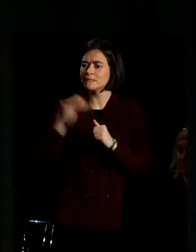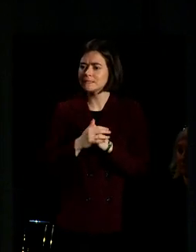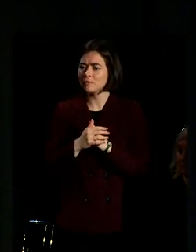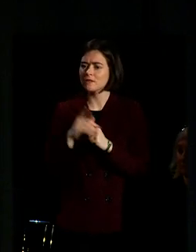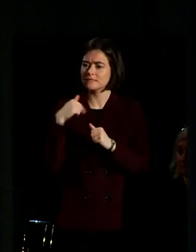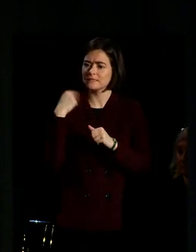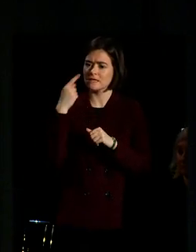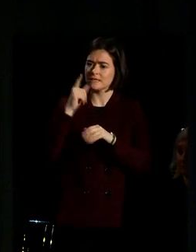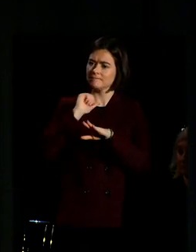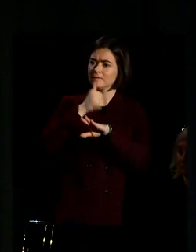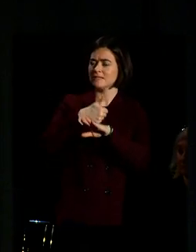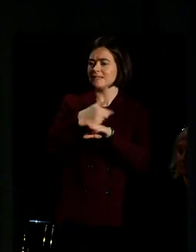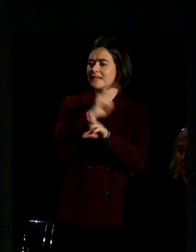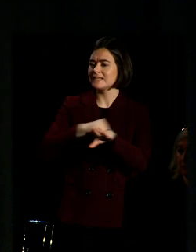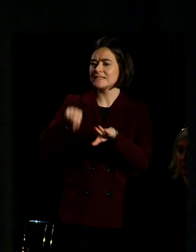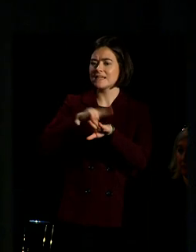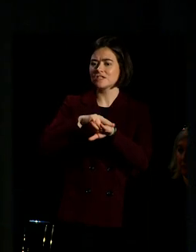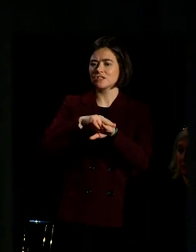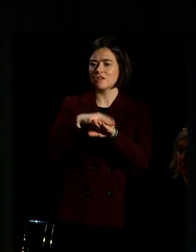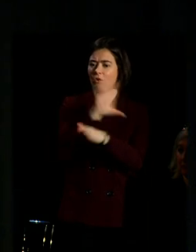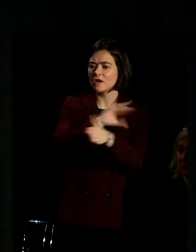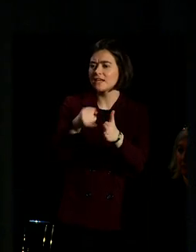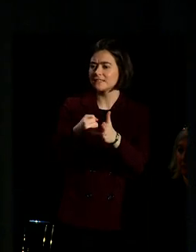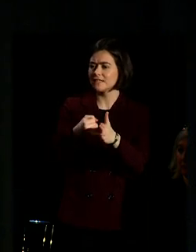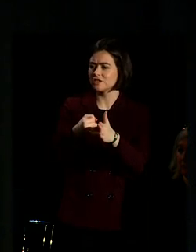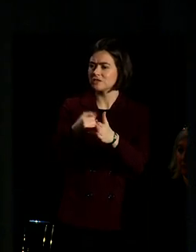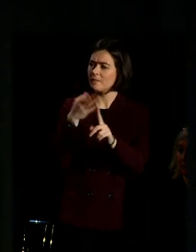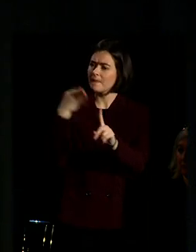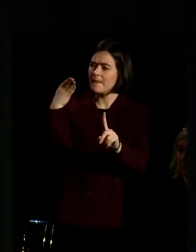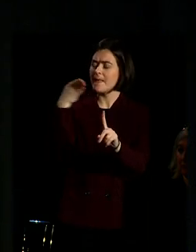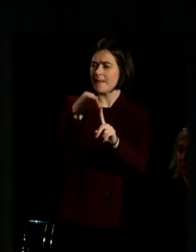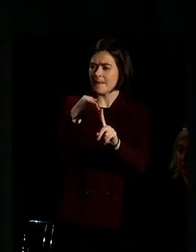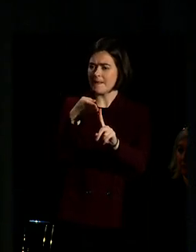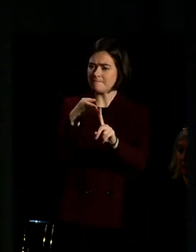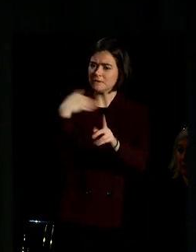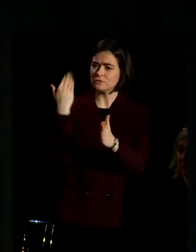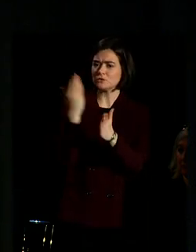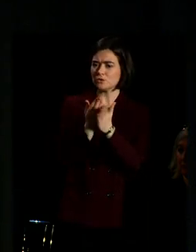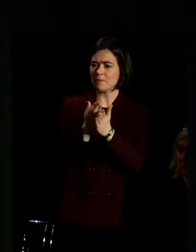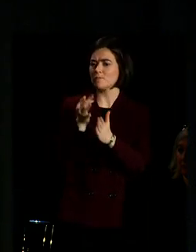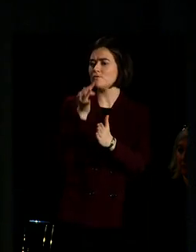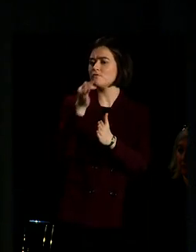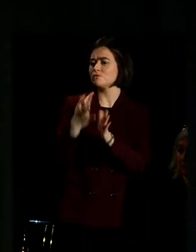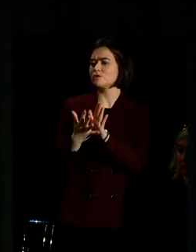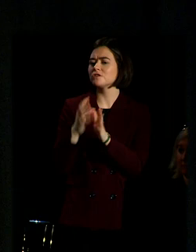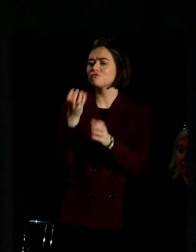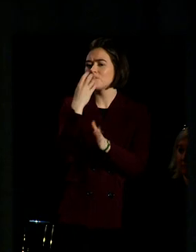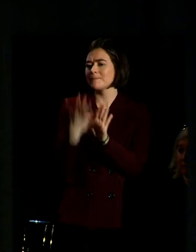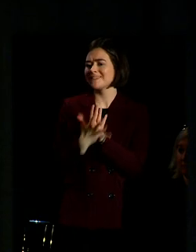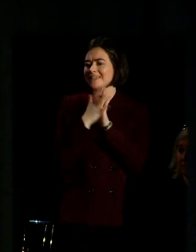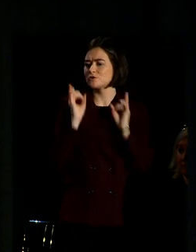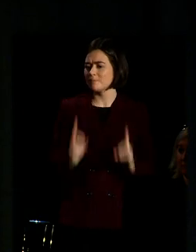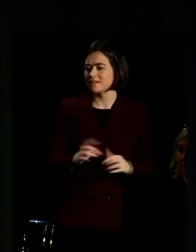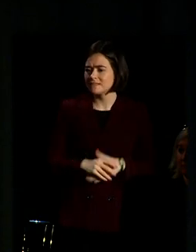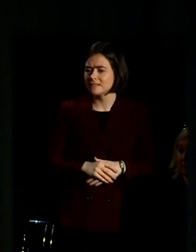international organizations with the express purpose of averting future crimes against humanity. The